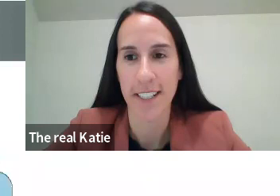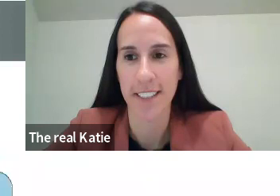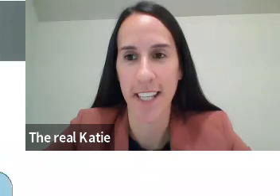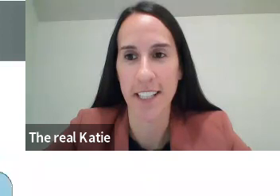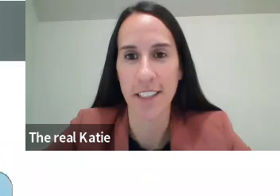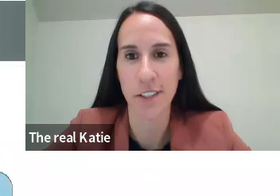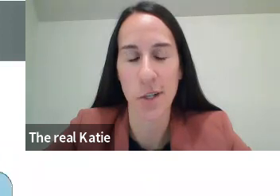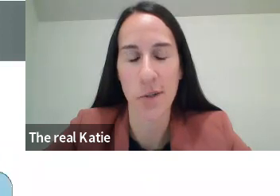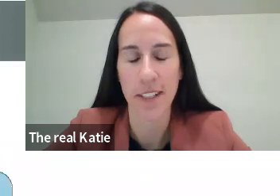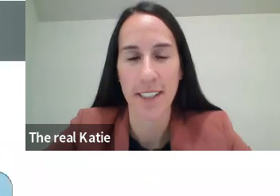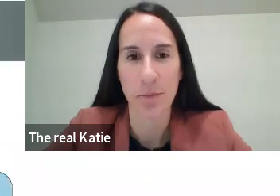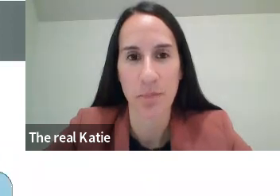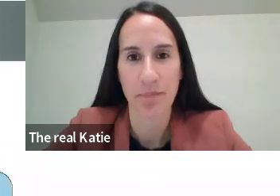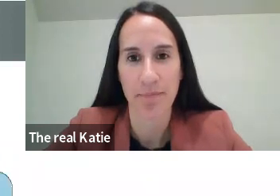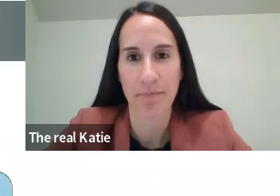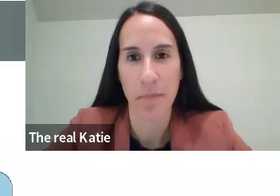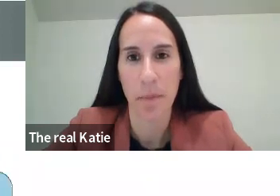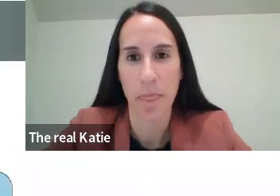to Caitlin. So